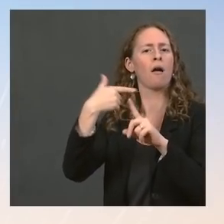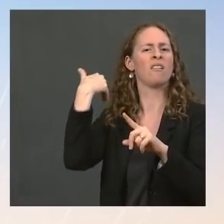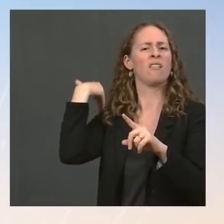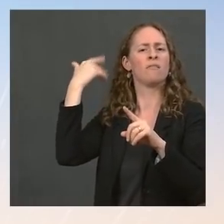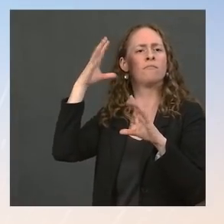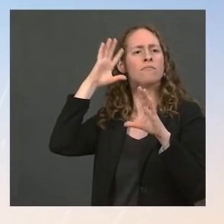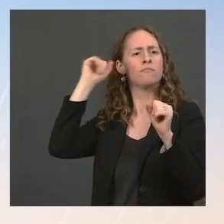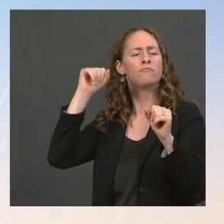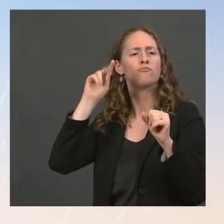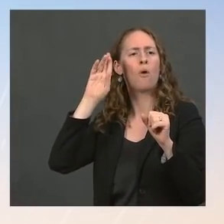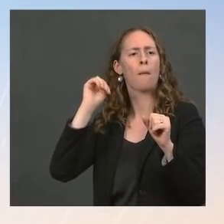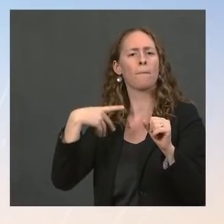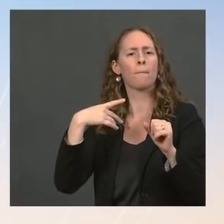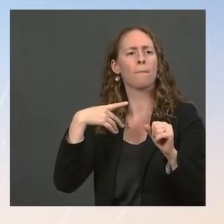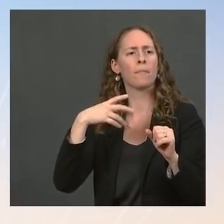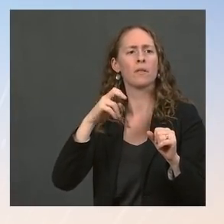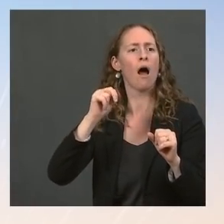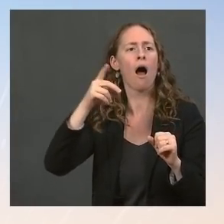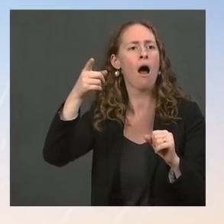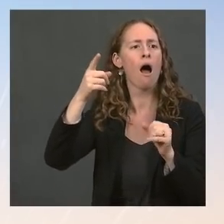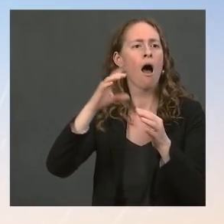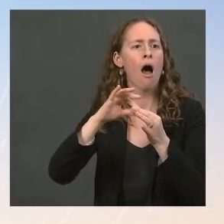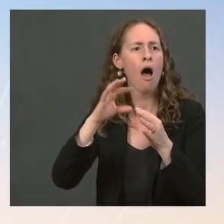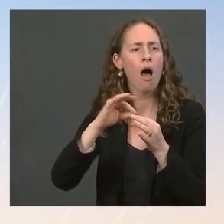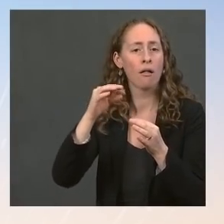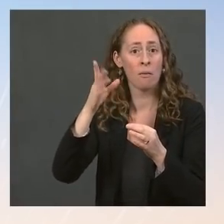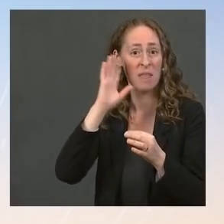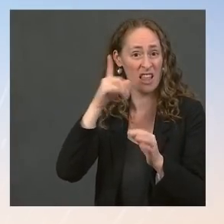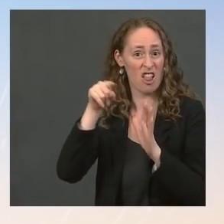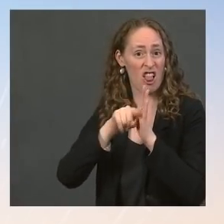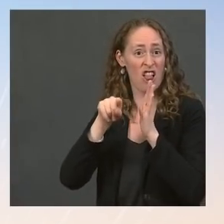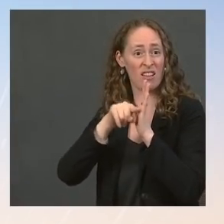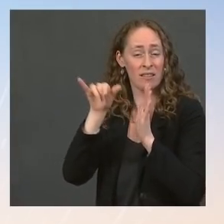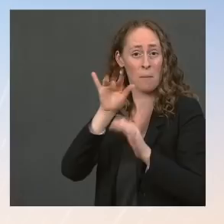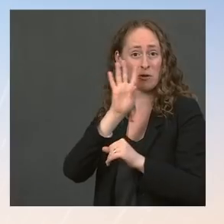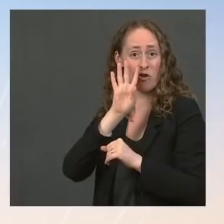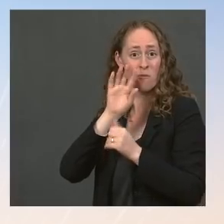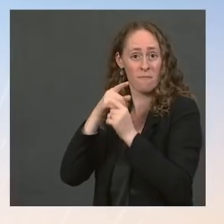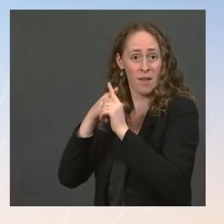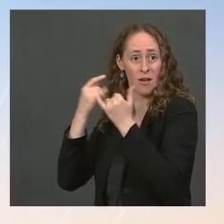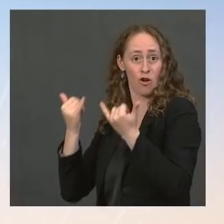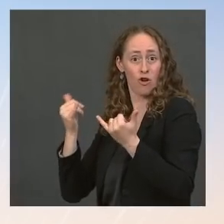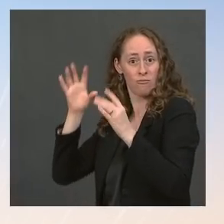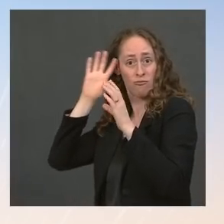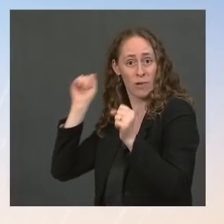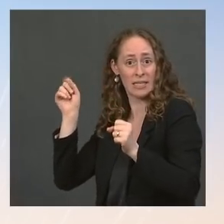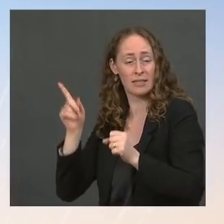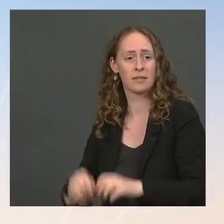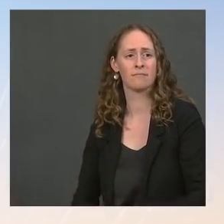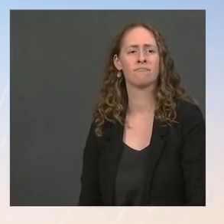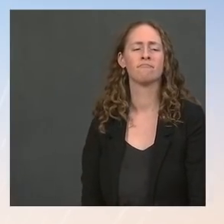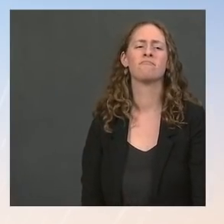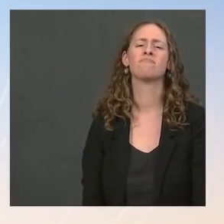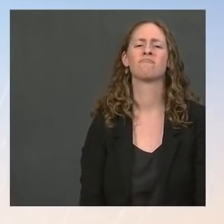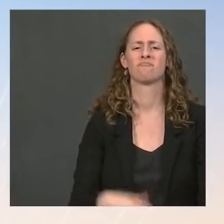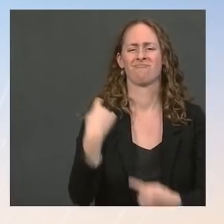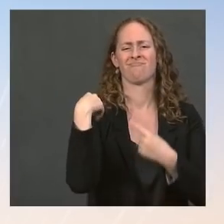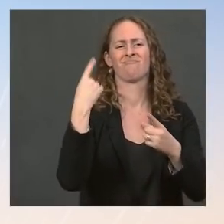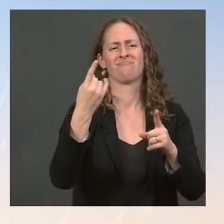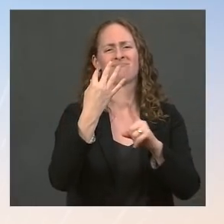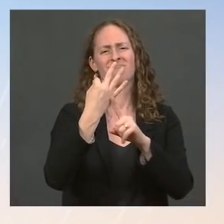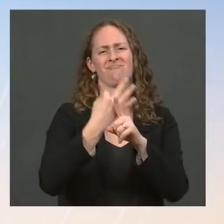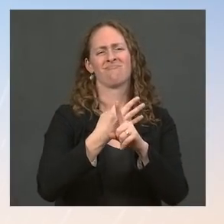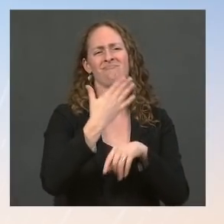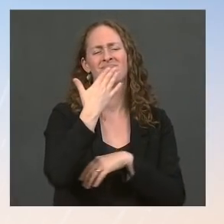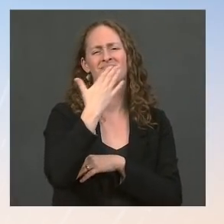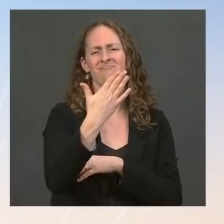say first, he absolutely has confidence in Chairman Milley. He's worked side by side with him over the last 9 months through clearly some difficult times, difficult